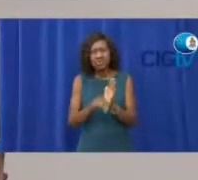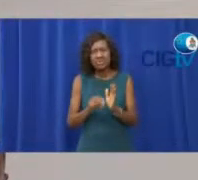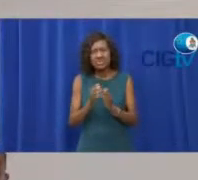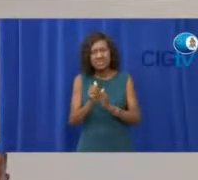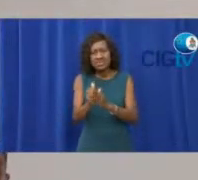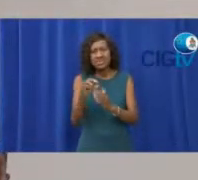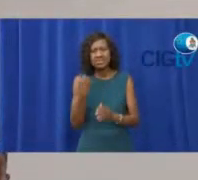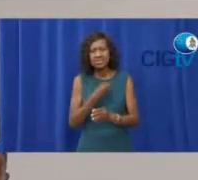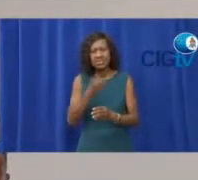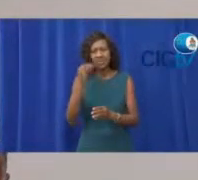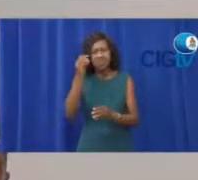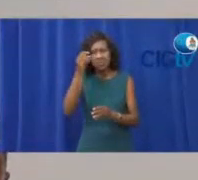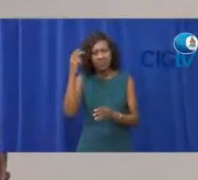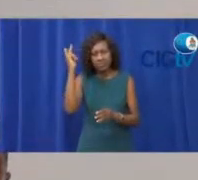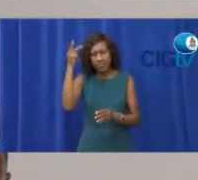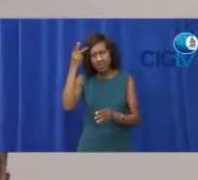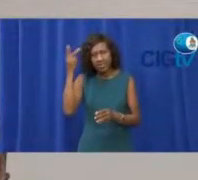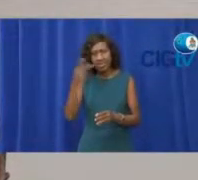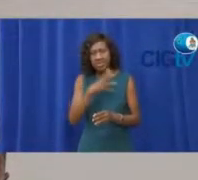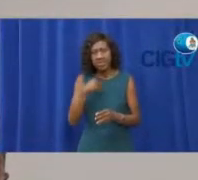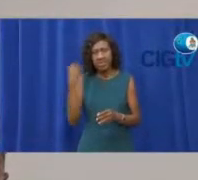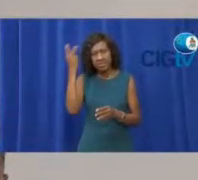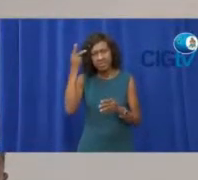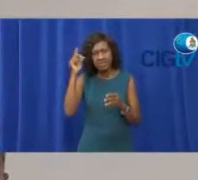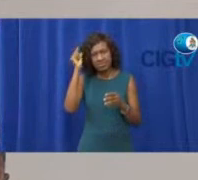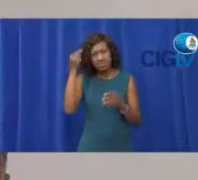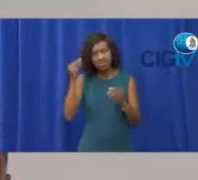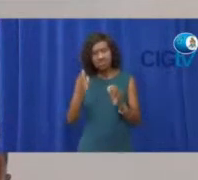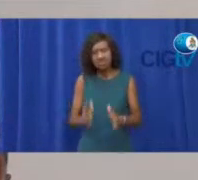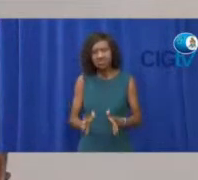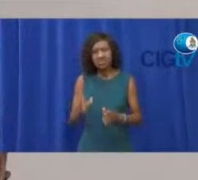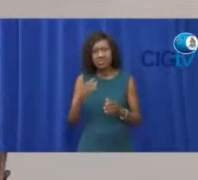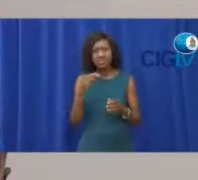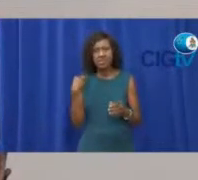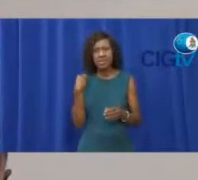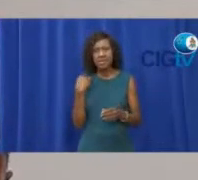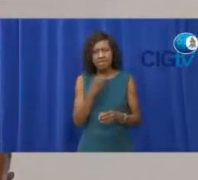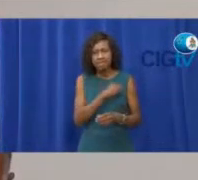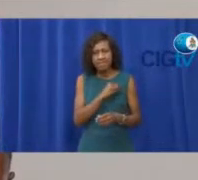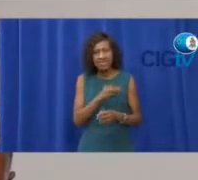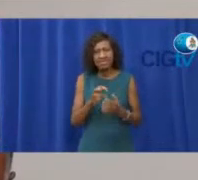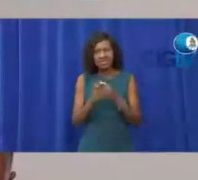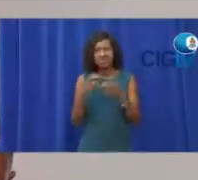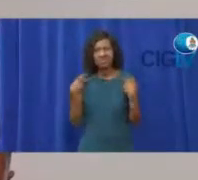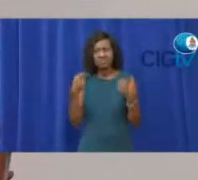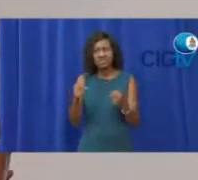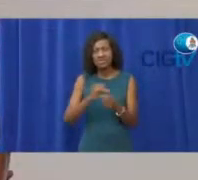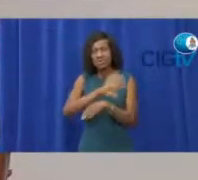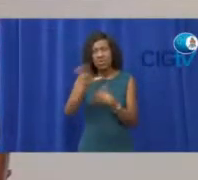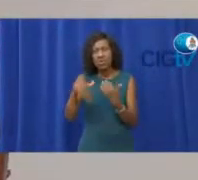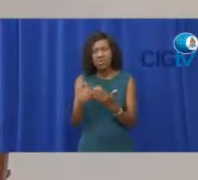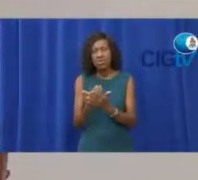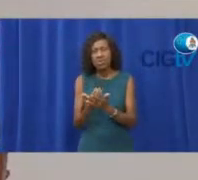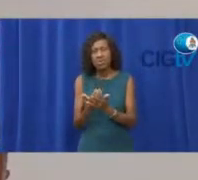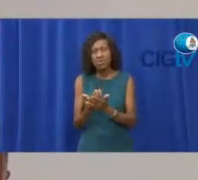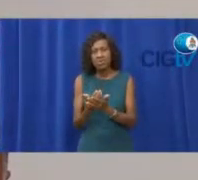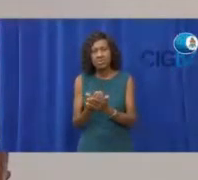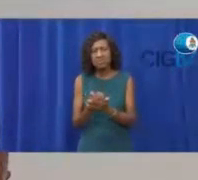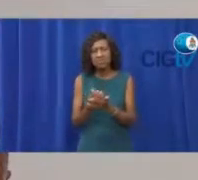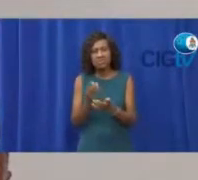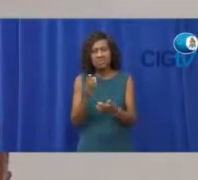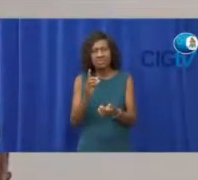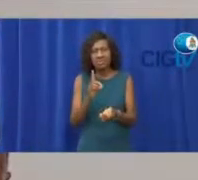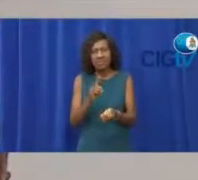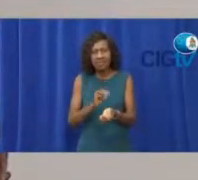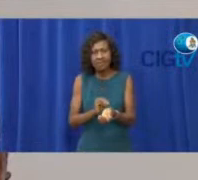Premier, our Governor, our Minister of Health, our entire medical fraternity, both department heads and the rank